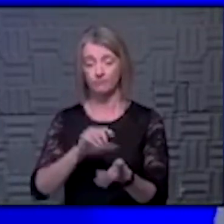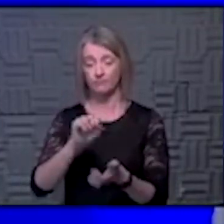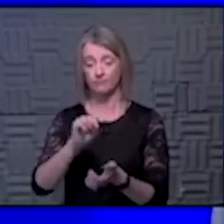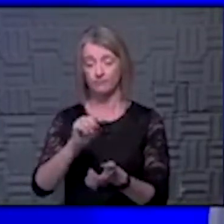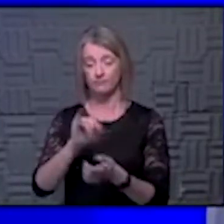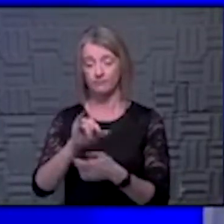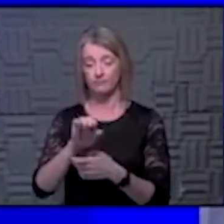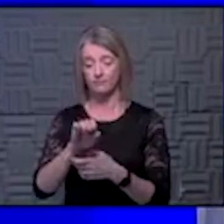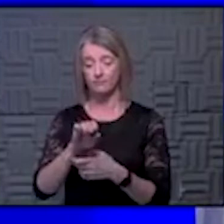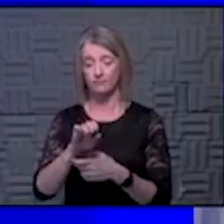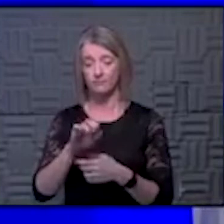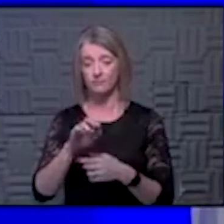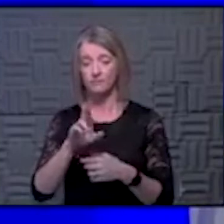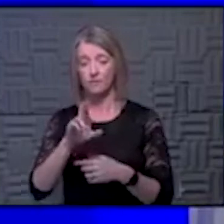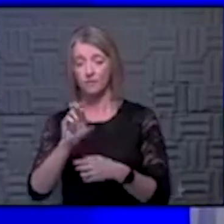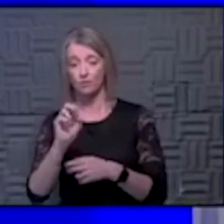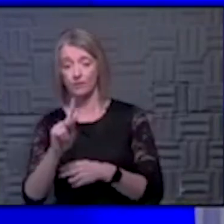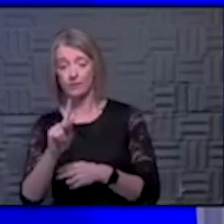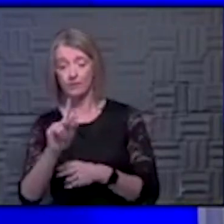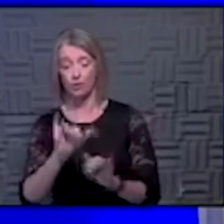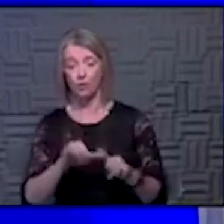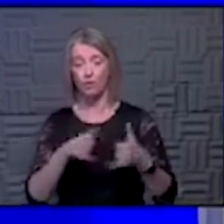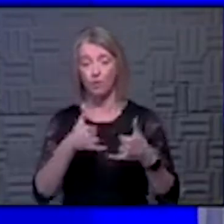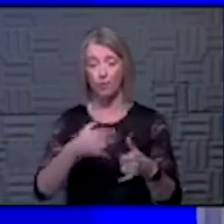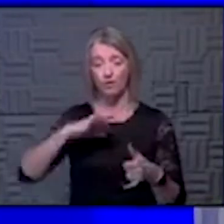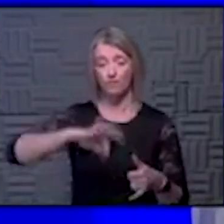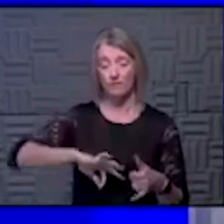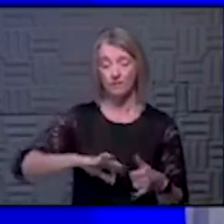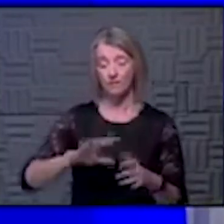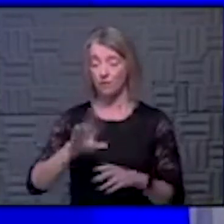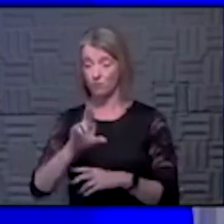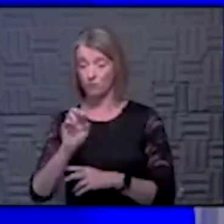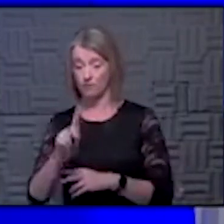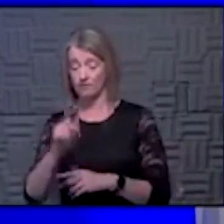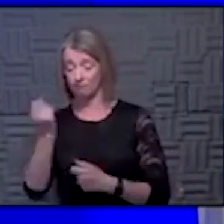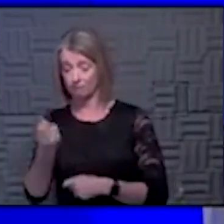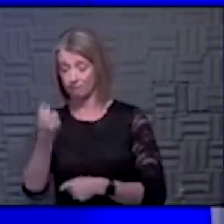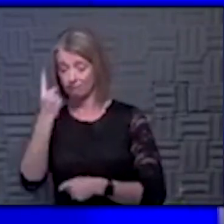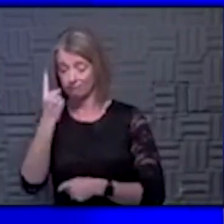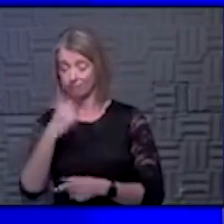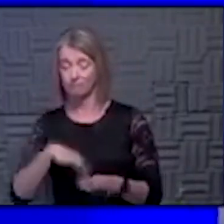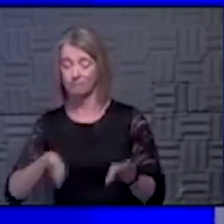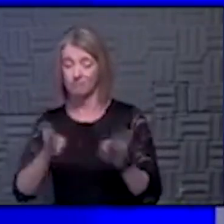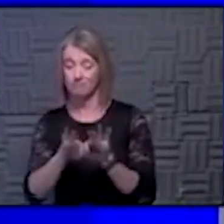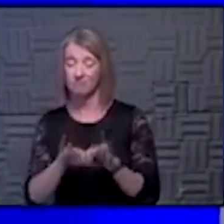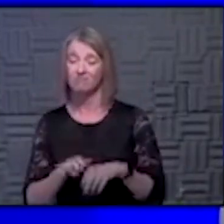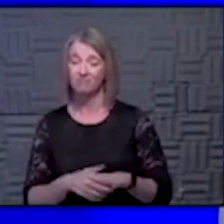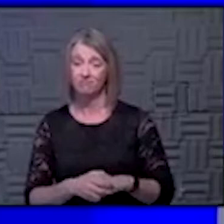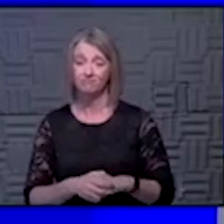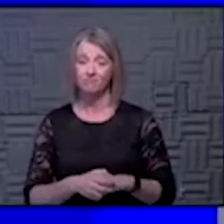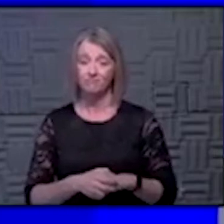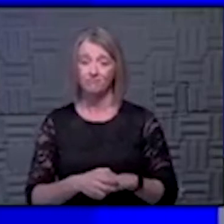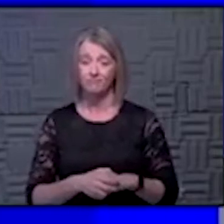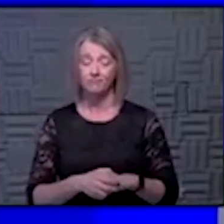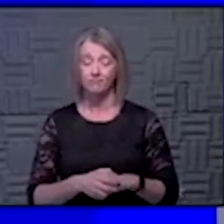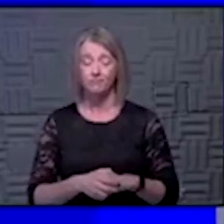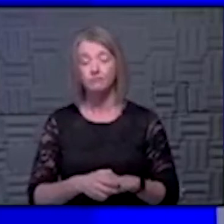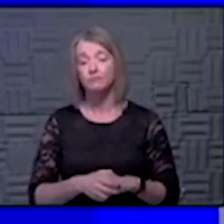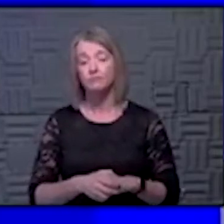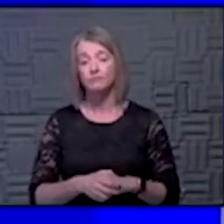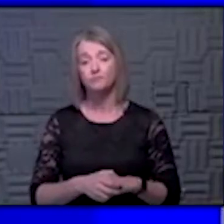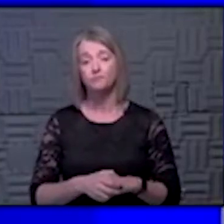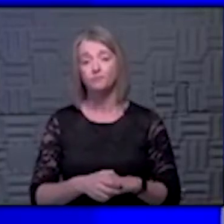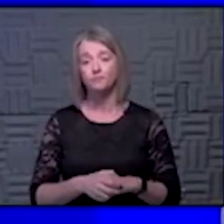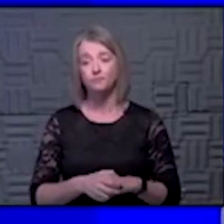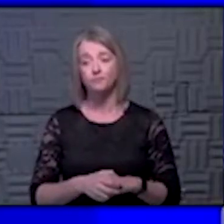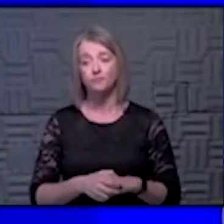said, risk reward benefit, to understand what are those risks and what is the true benefit of what you want to do, but in the context of what is